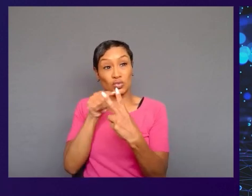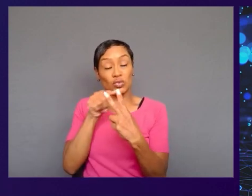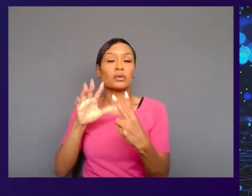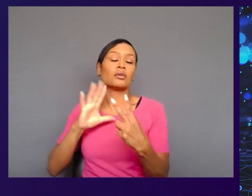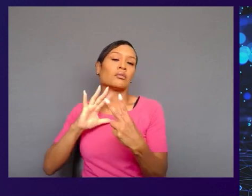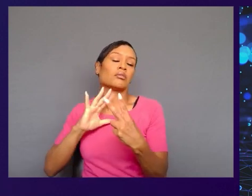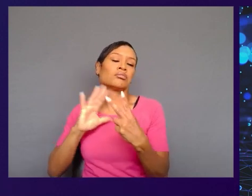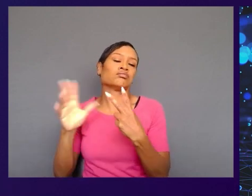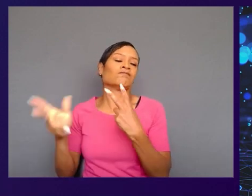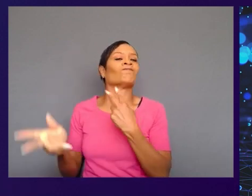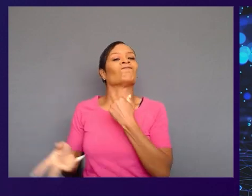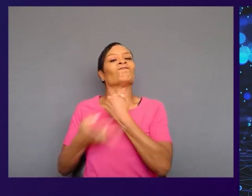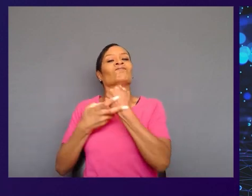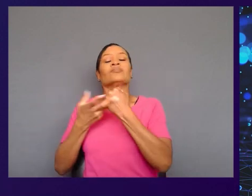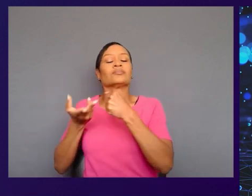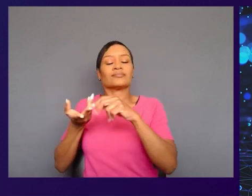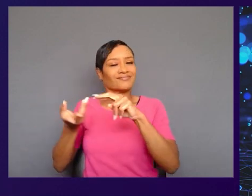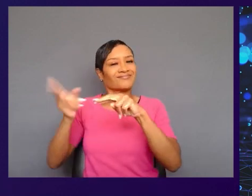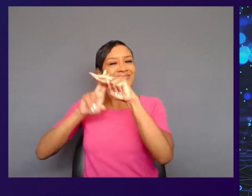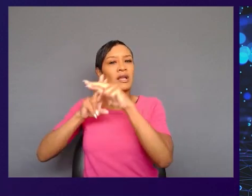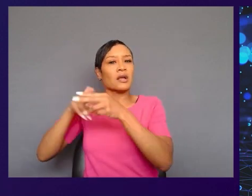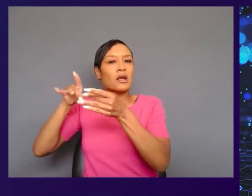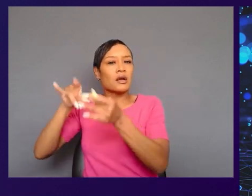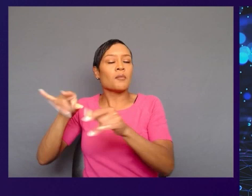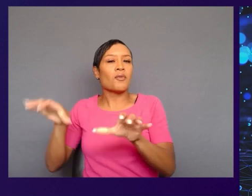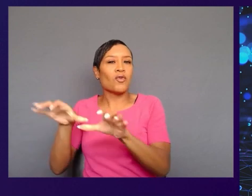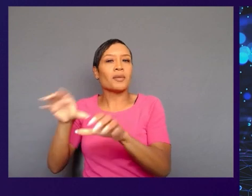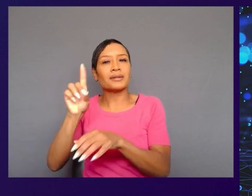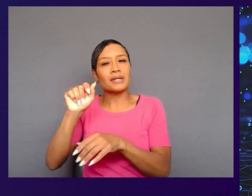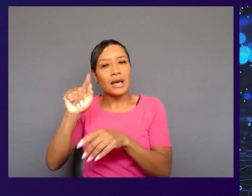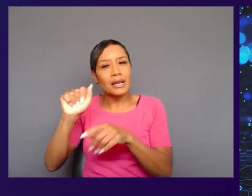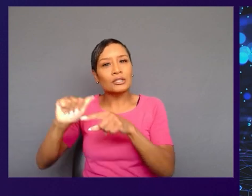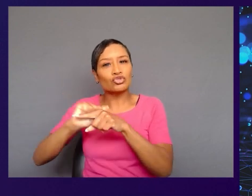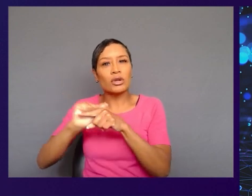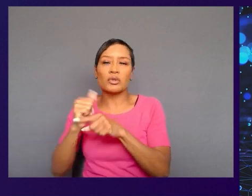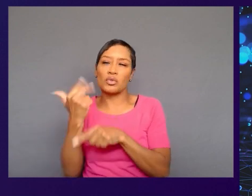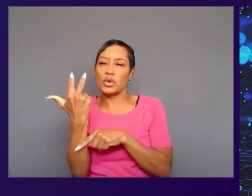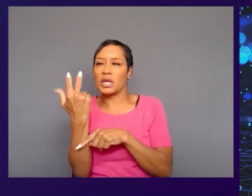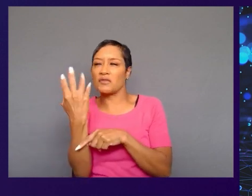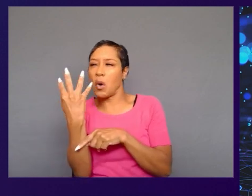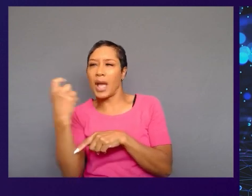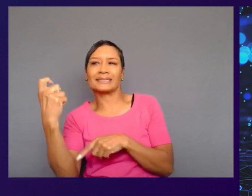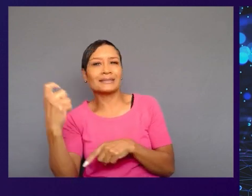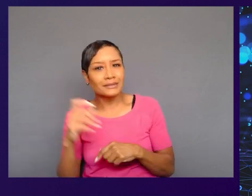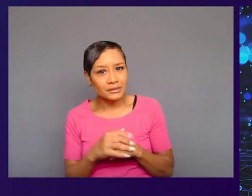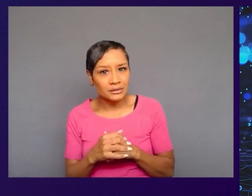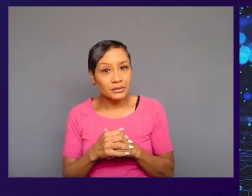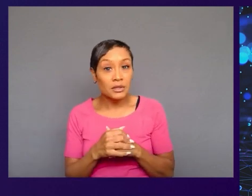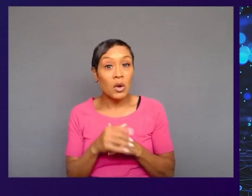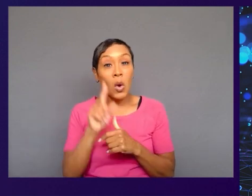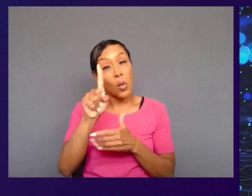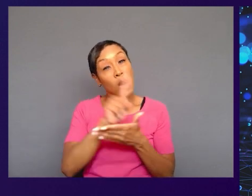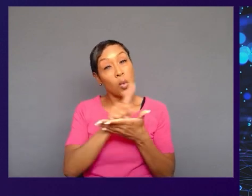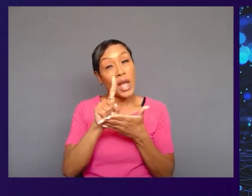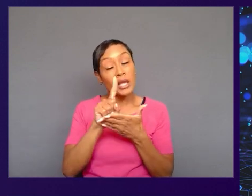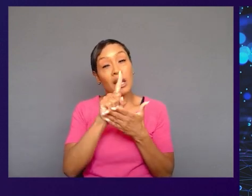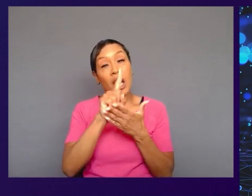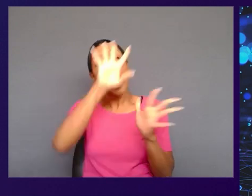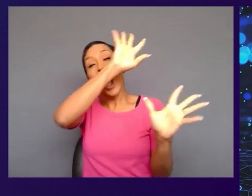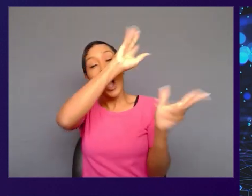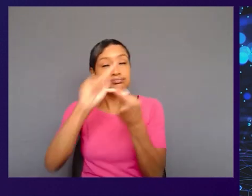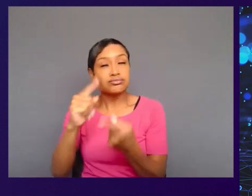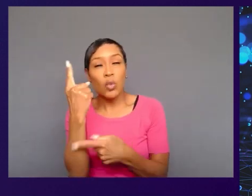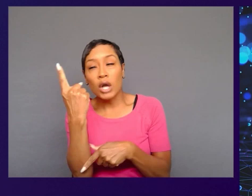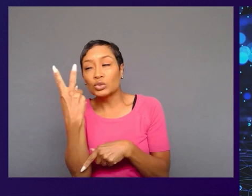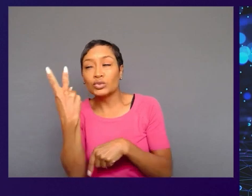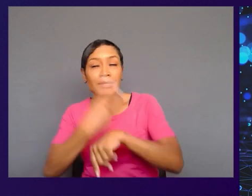increase the performance of their data training phase by 3 to 4x. So basically, they went from a week to 1 or 2 days to train their